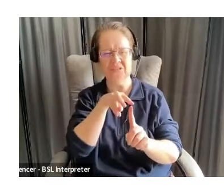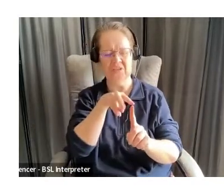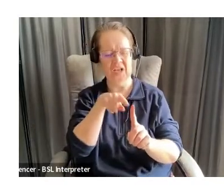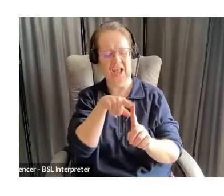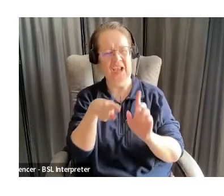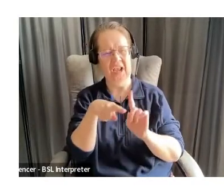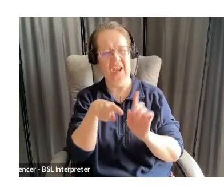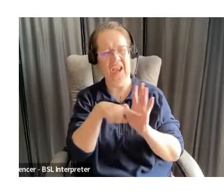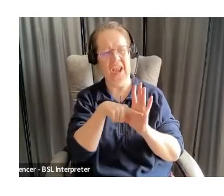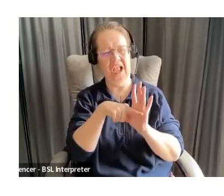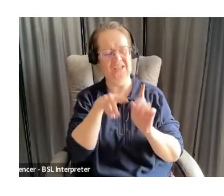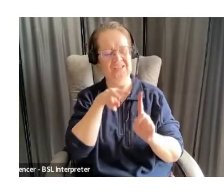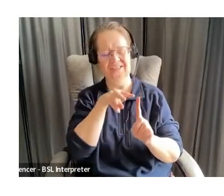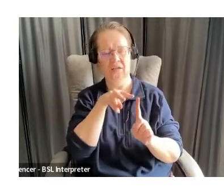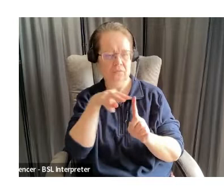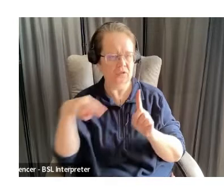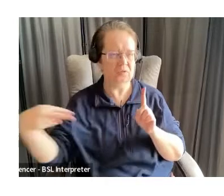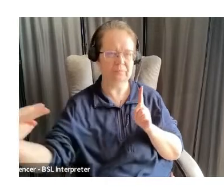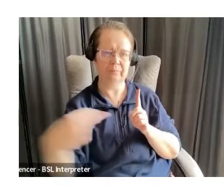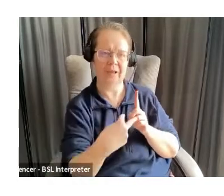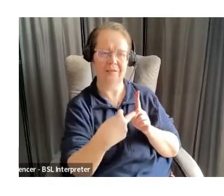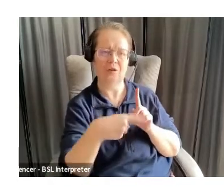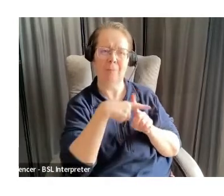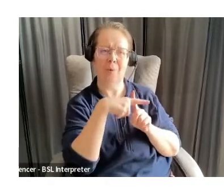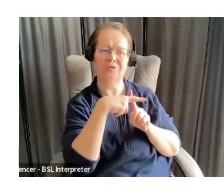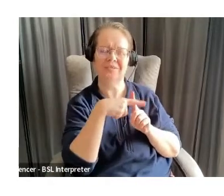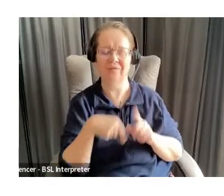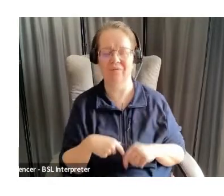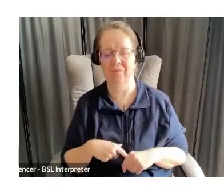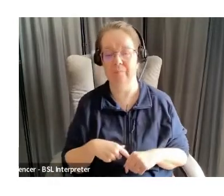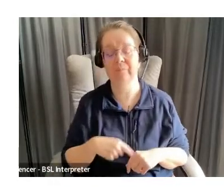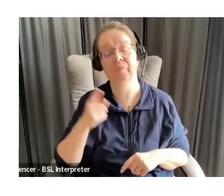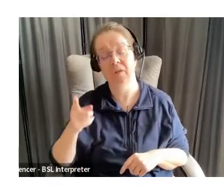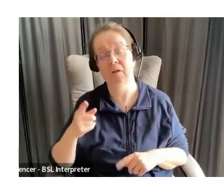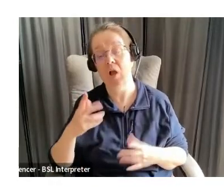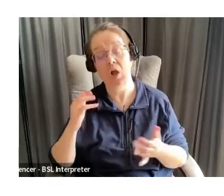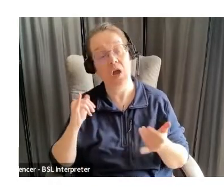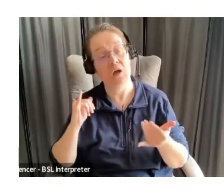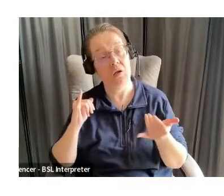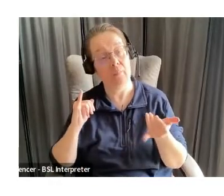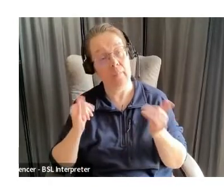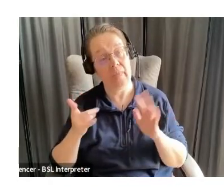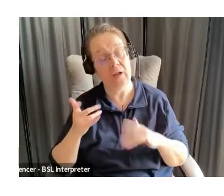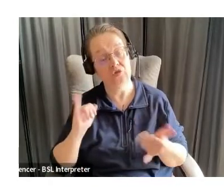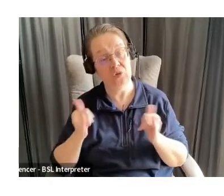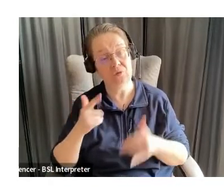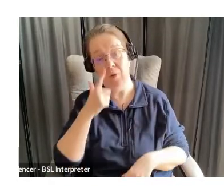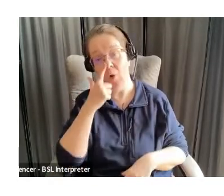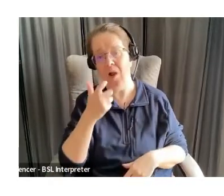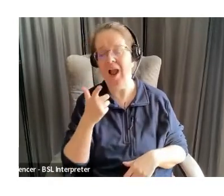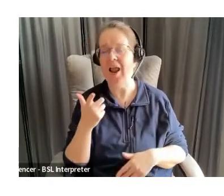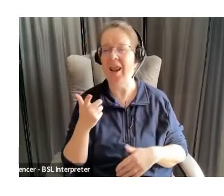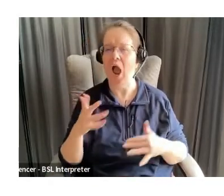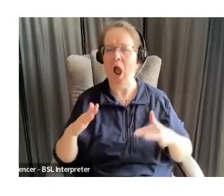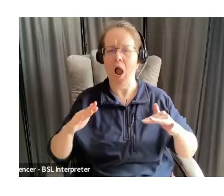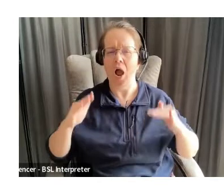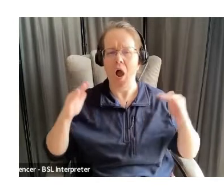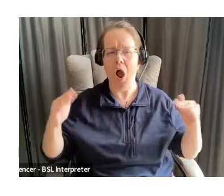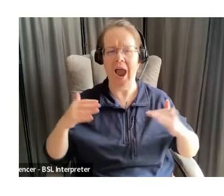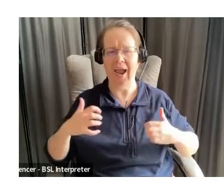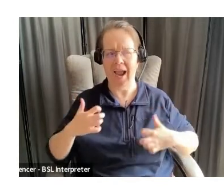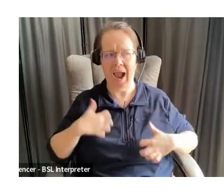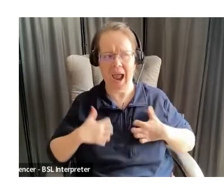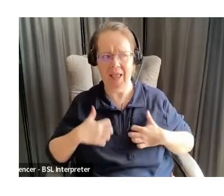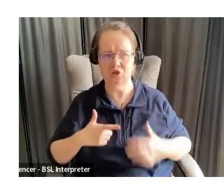negative into the positive. Here's the other thing. Sometimes, you know, that very high energy,